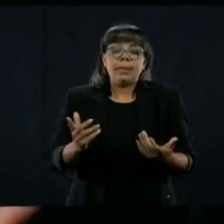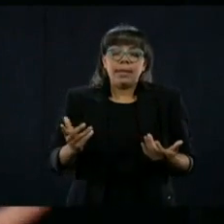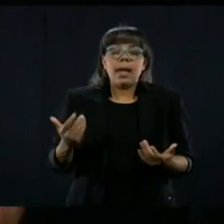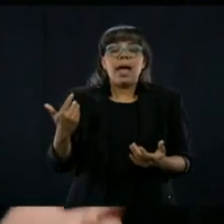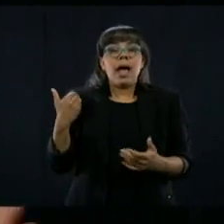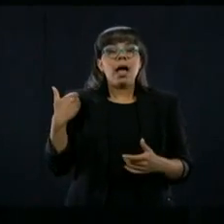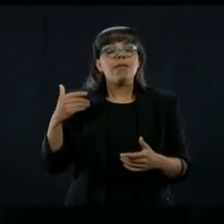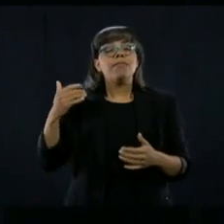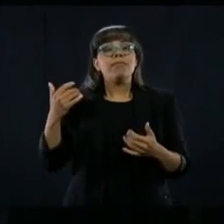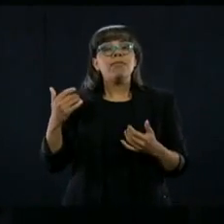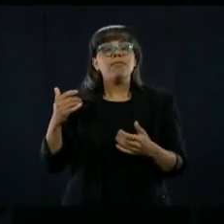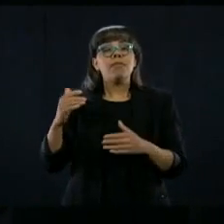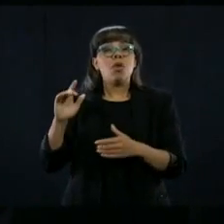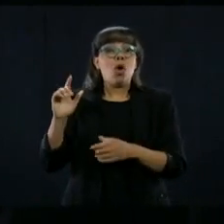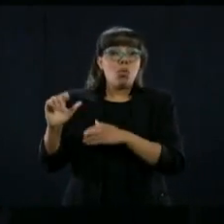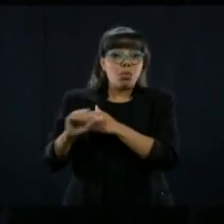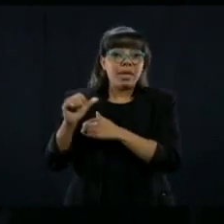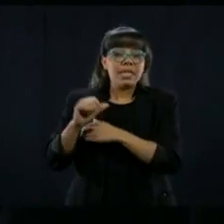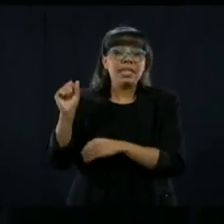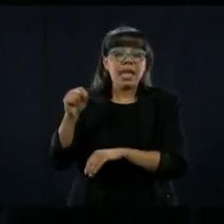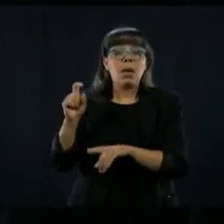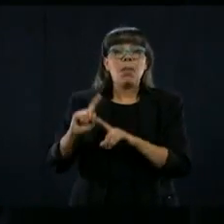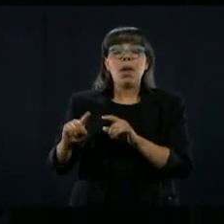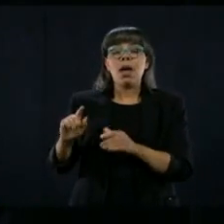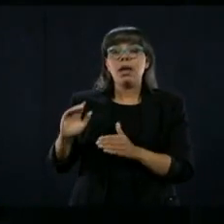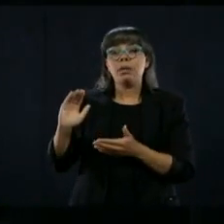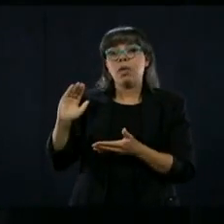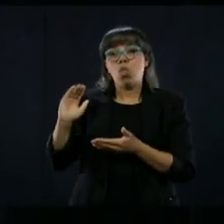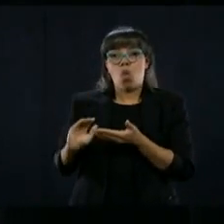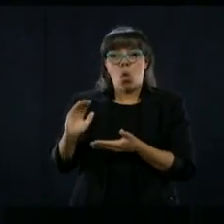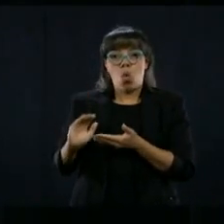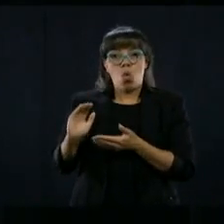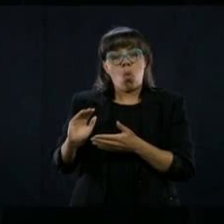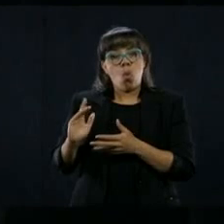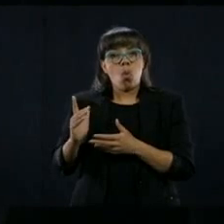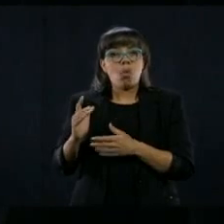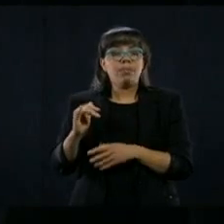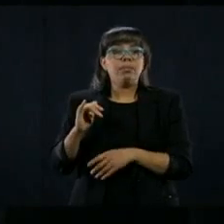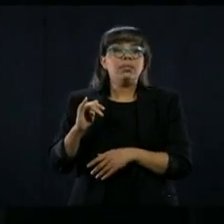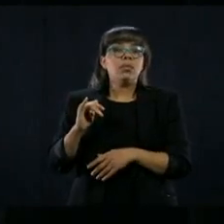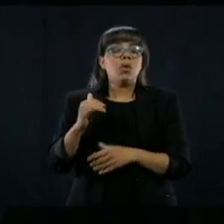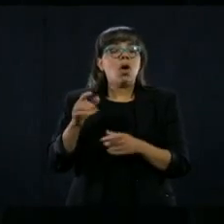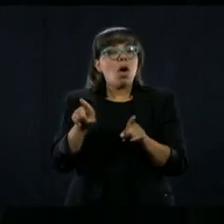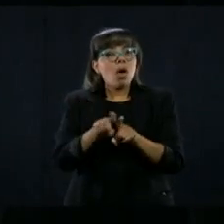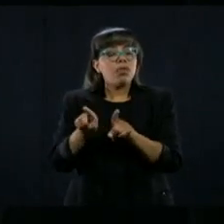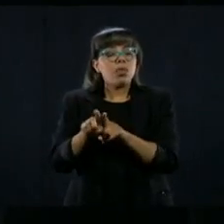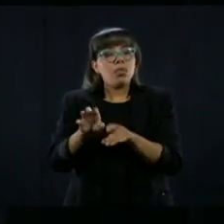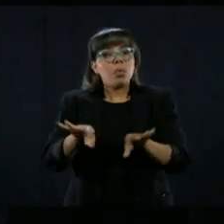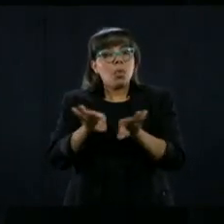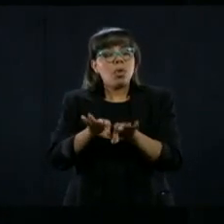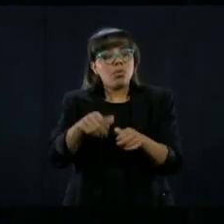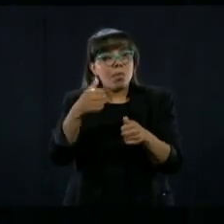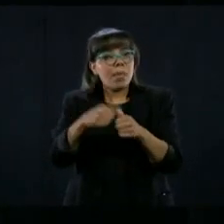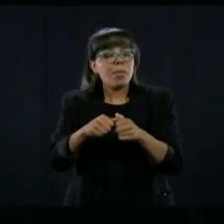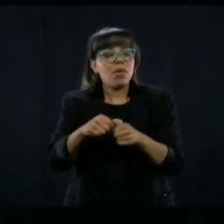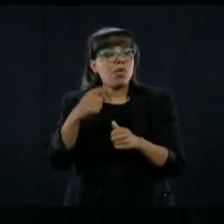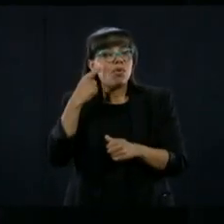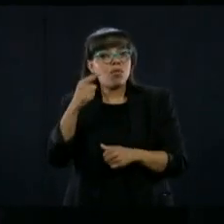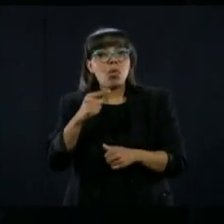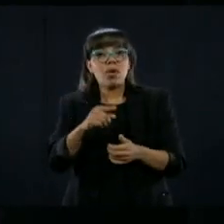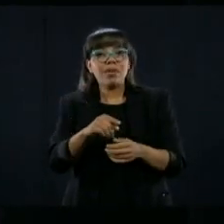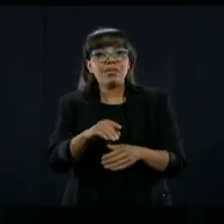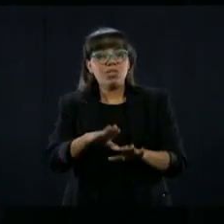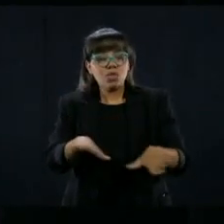we're putting in the balance also the fact that for a child not going to school for 6 months, it's not good for the